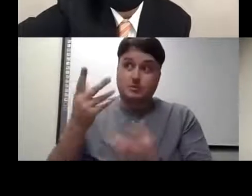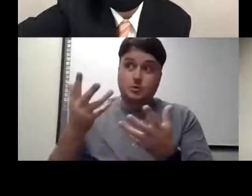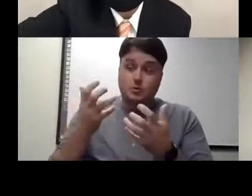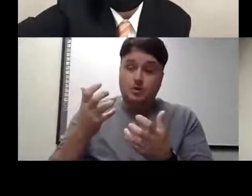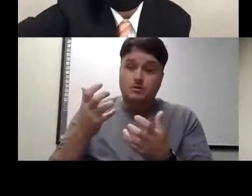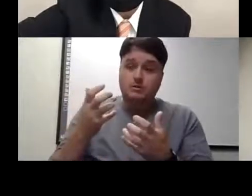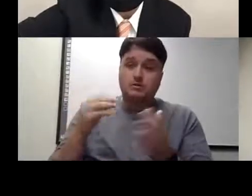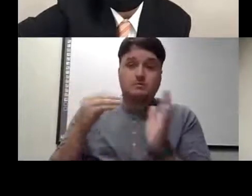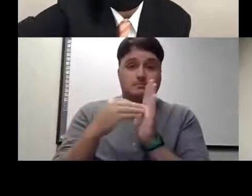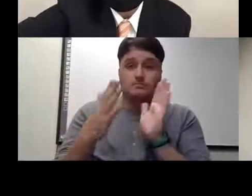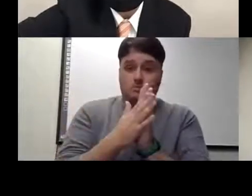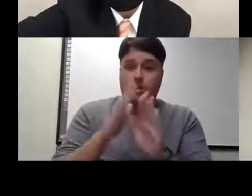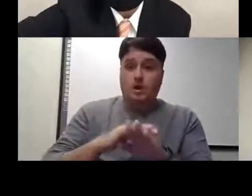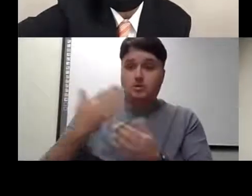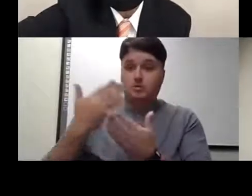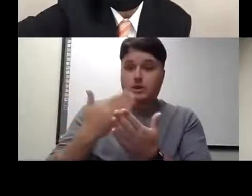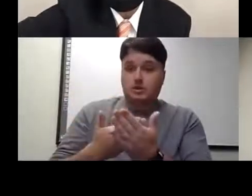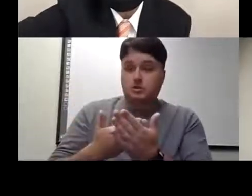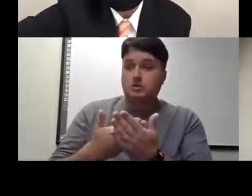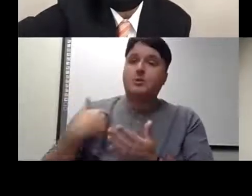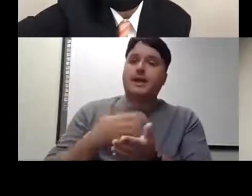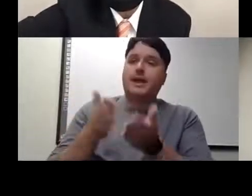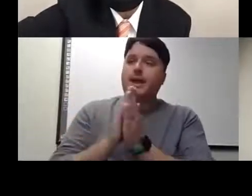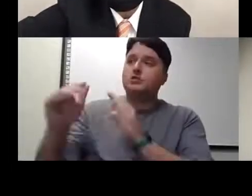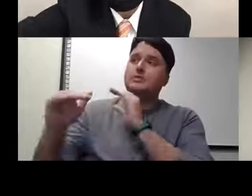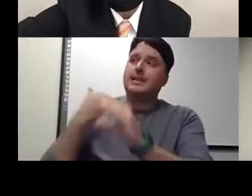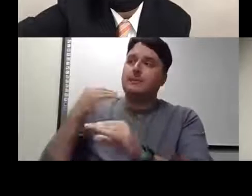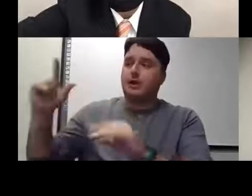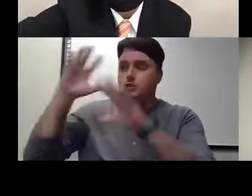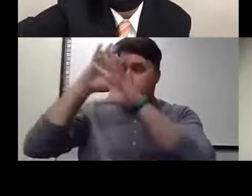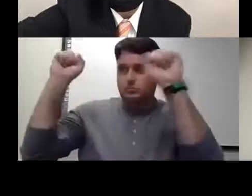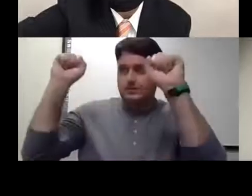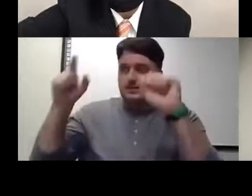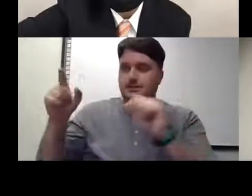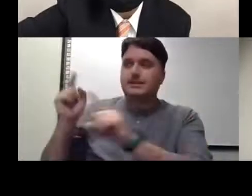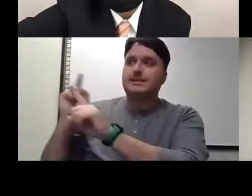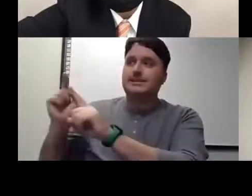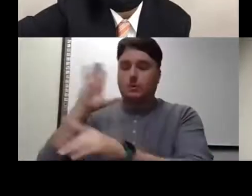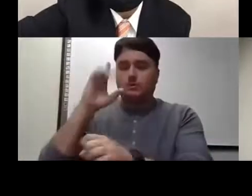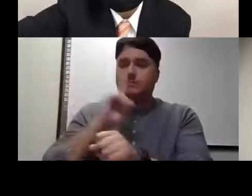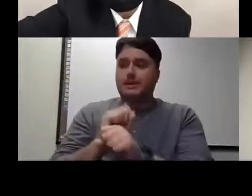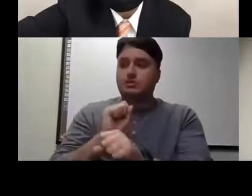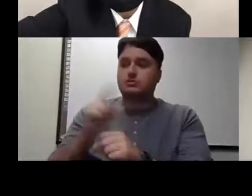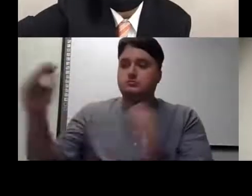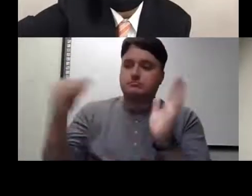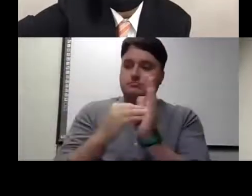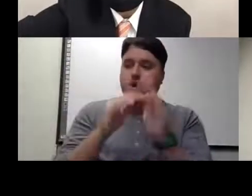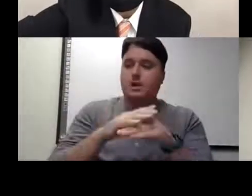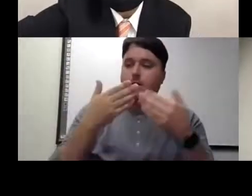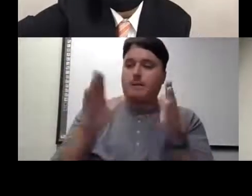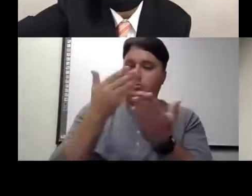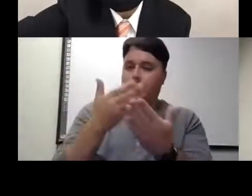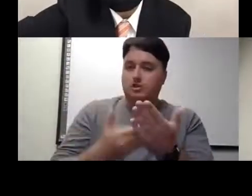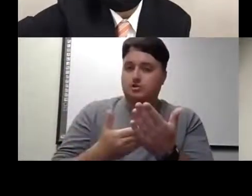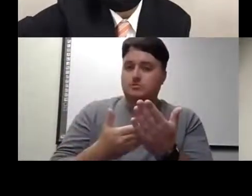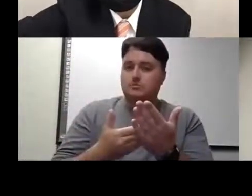on the record, in the past, we've had asked that you email the superintendent and that he will make sure that it gets put on the public record as part of your